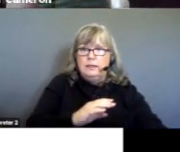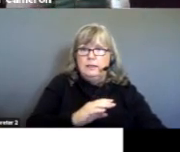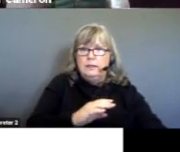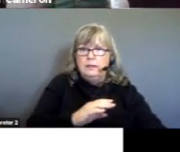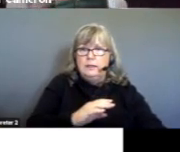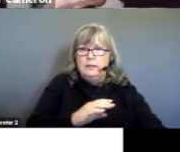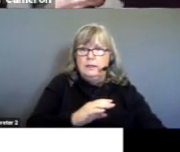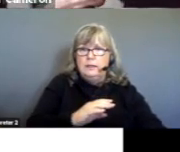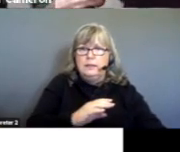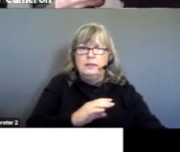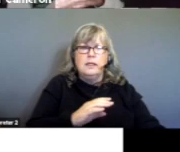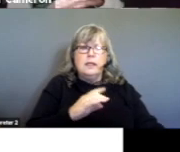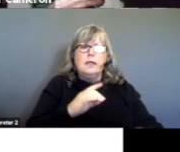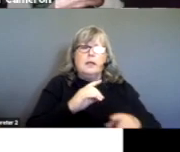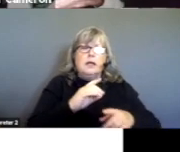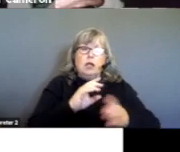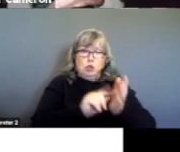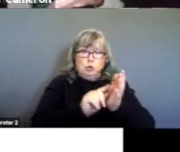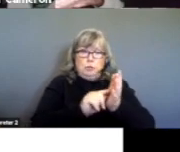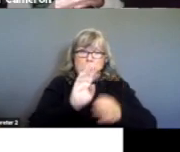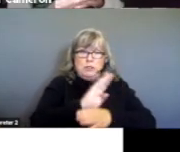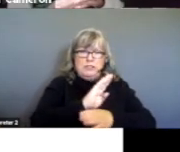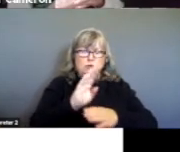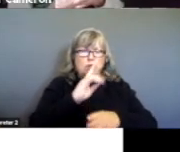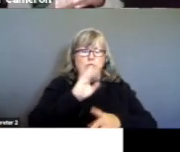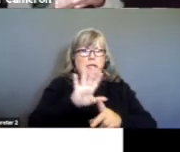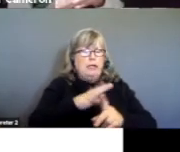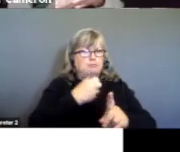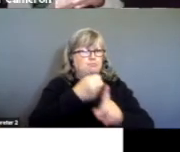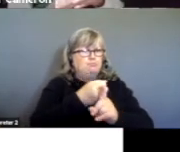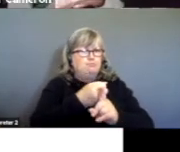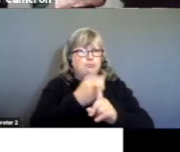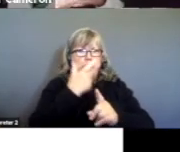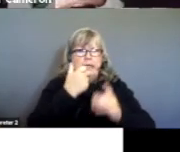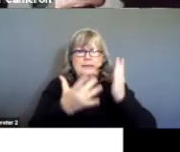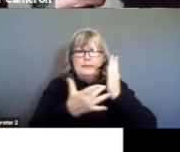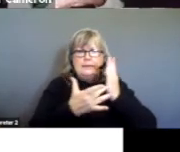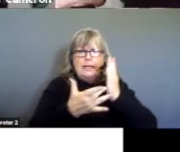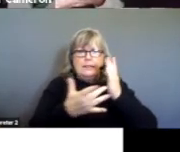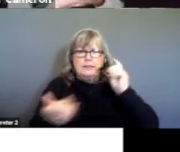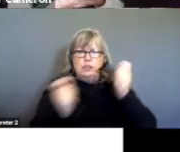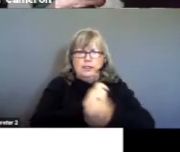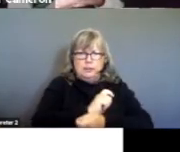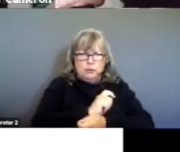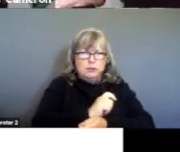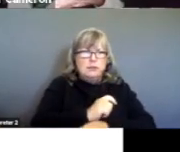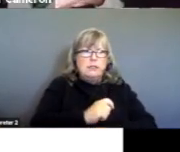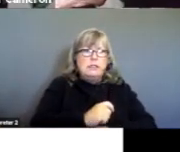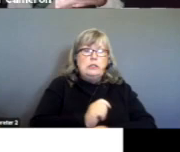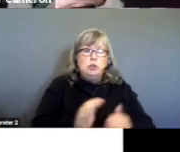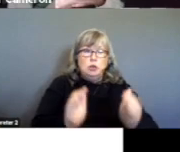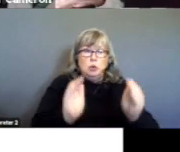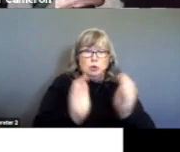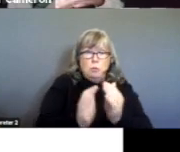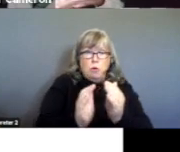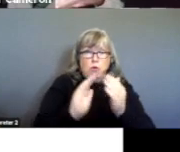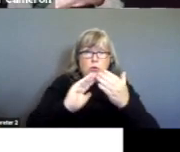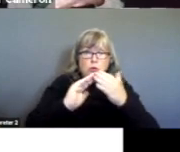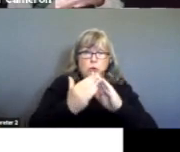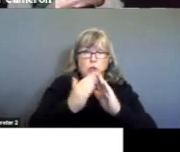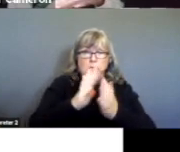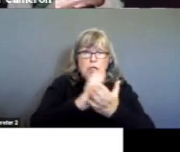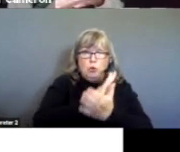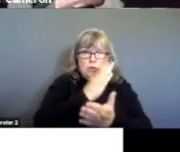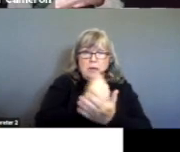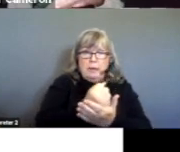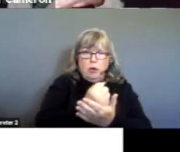by technology changes. And the smaller community newspapers were